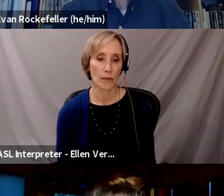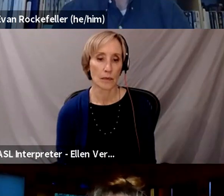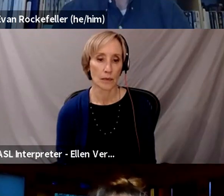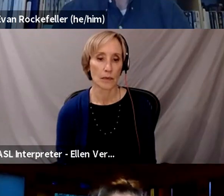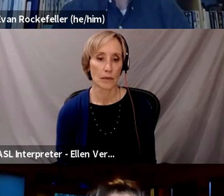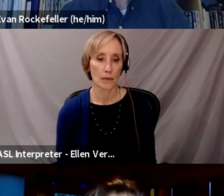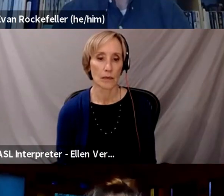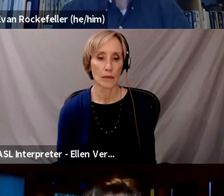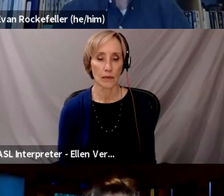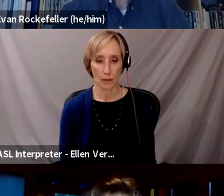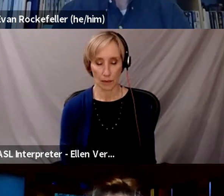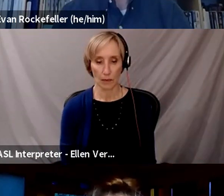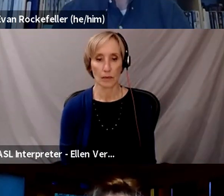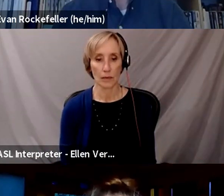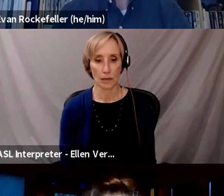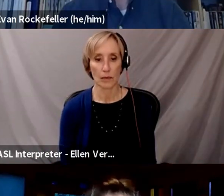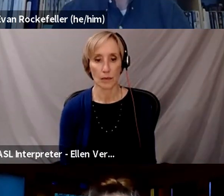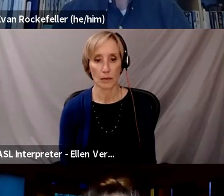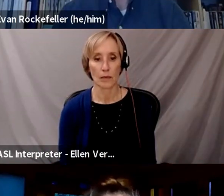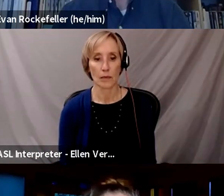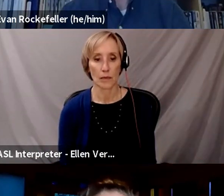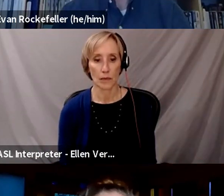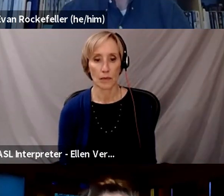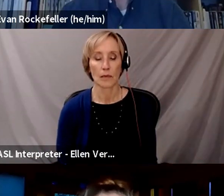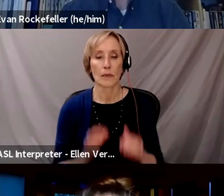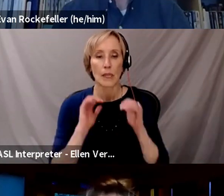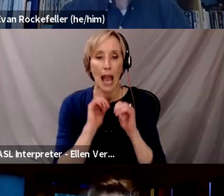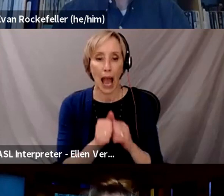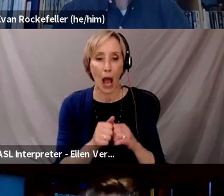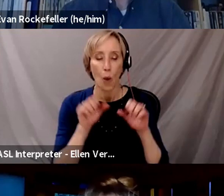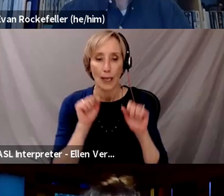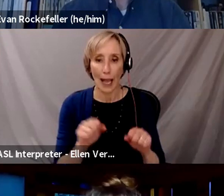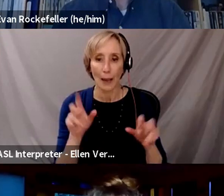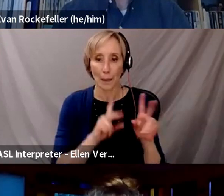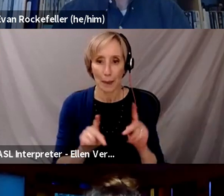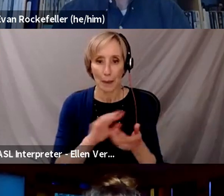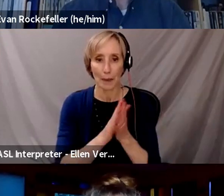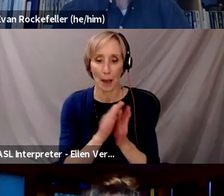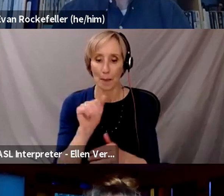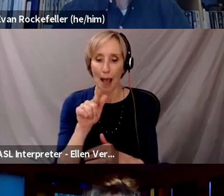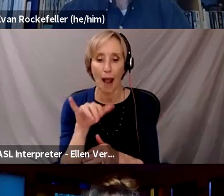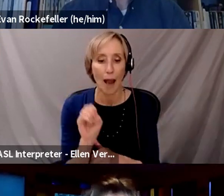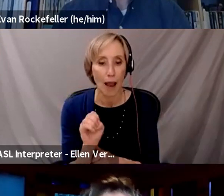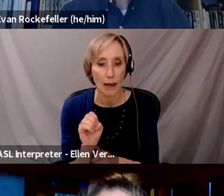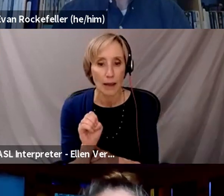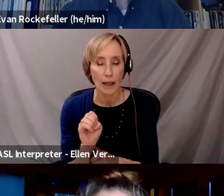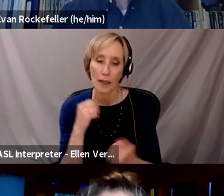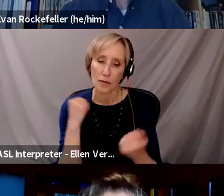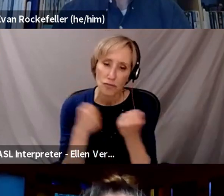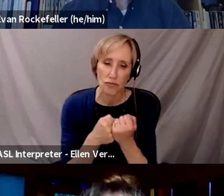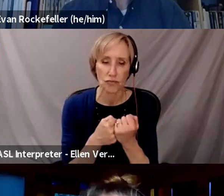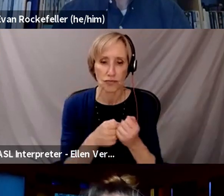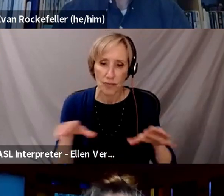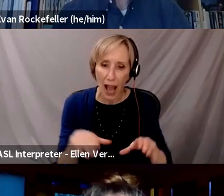community provide meaningful support in an affirmative, proactive way? So whomever wants to